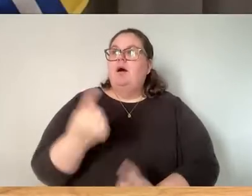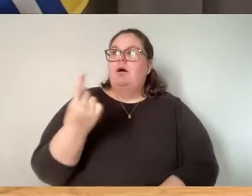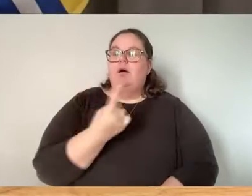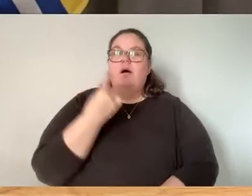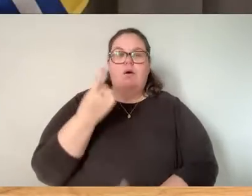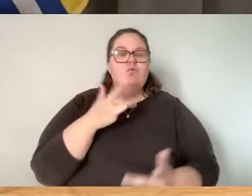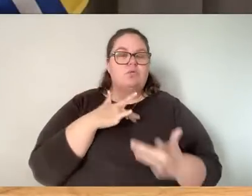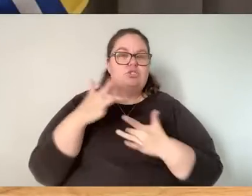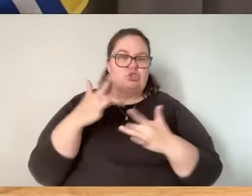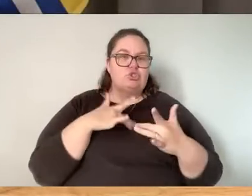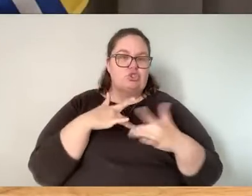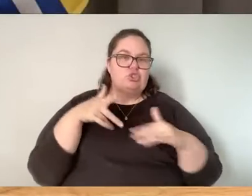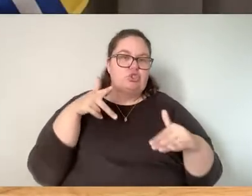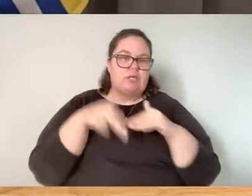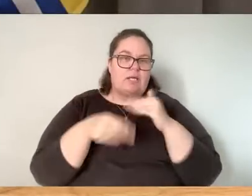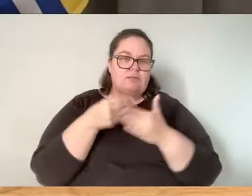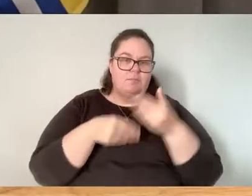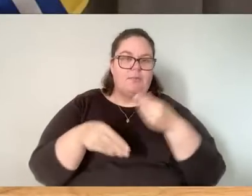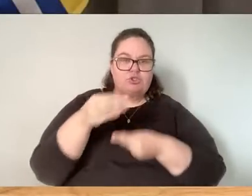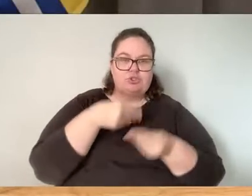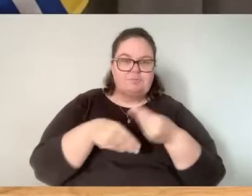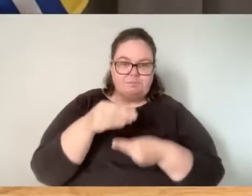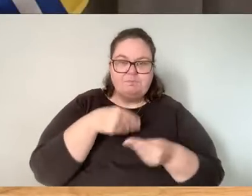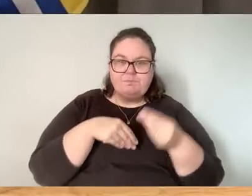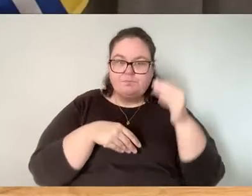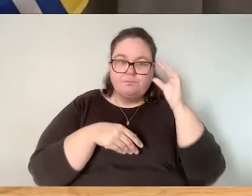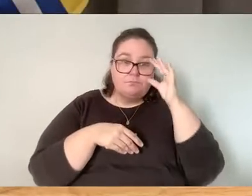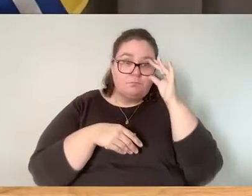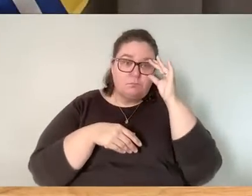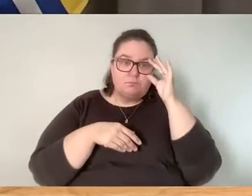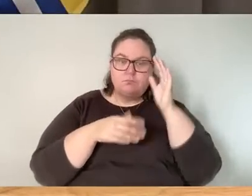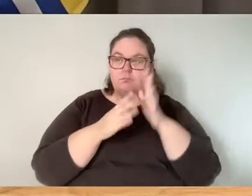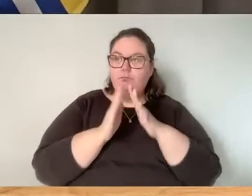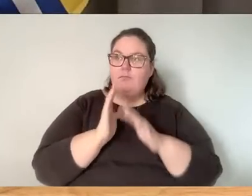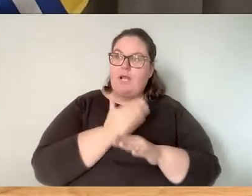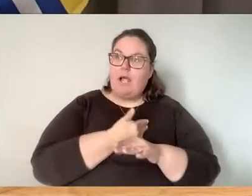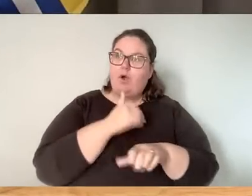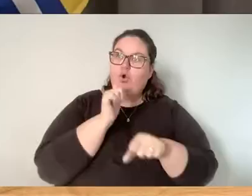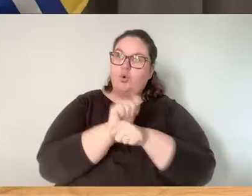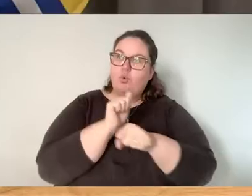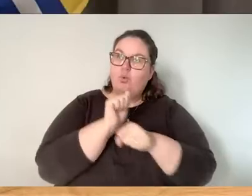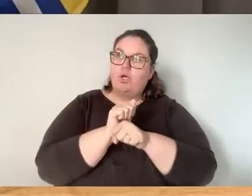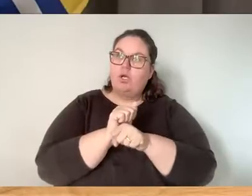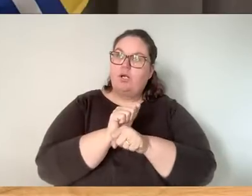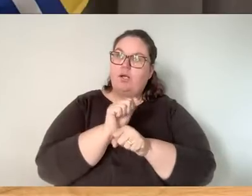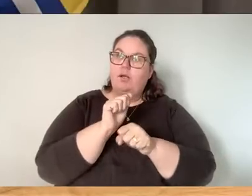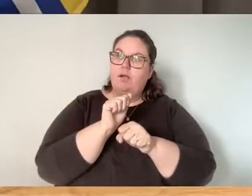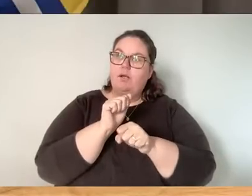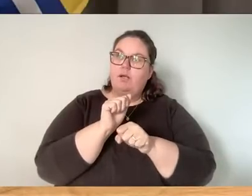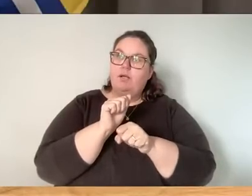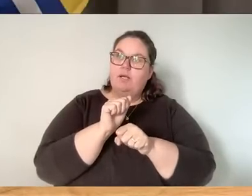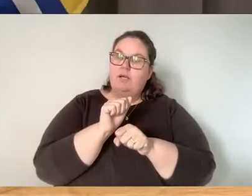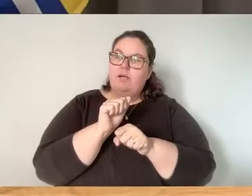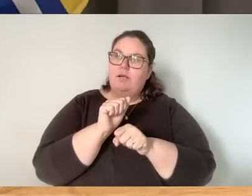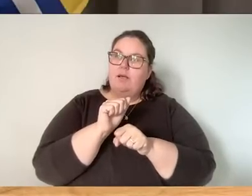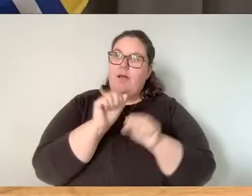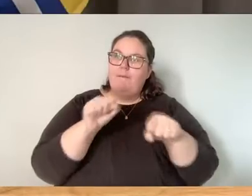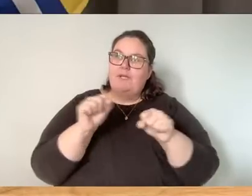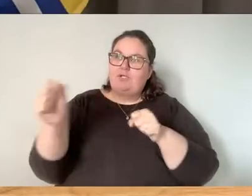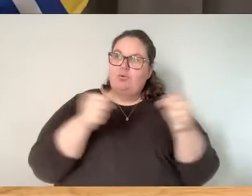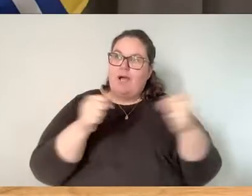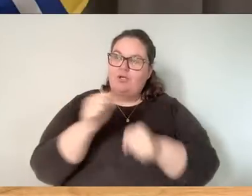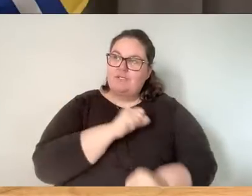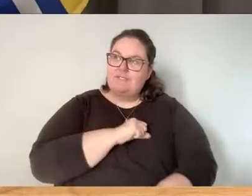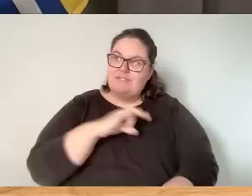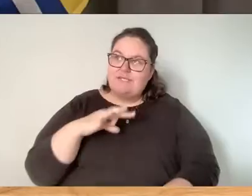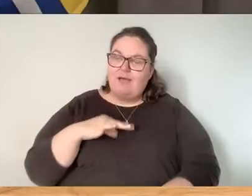cuts, and because the need of our workforce in New Brunswick, it's so important and major within the next 10